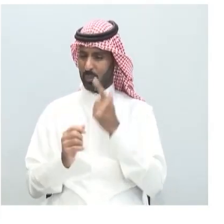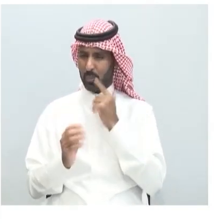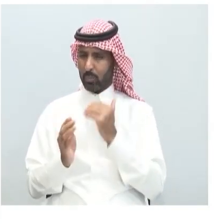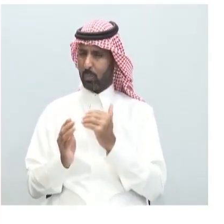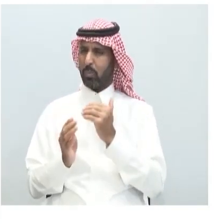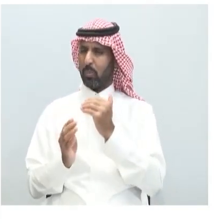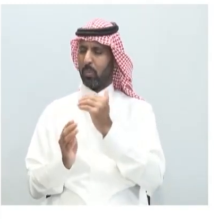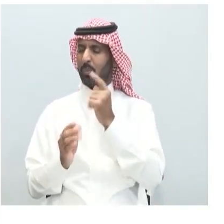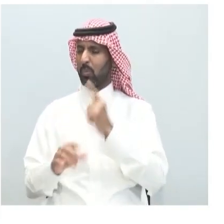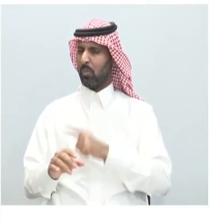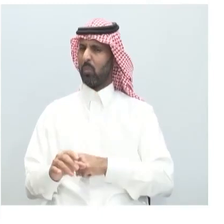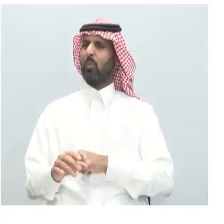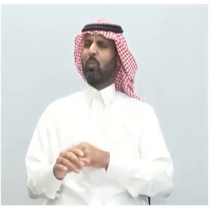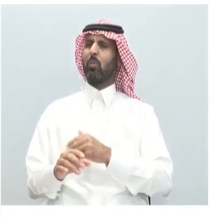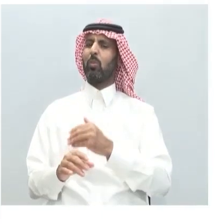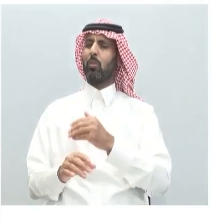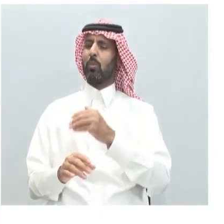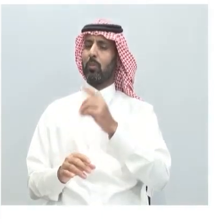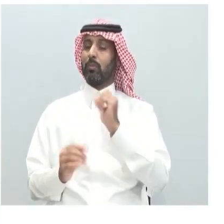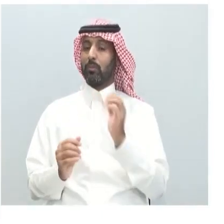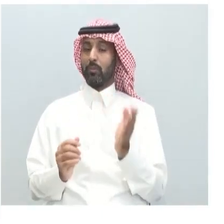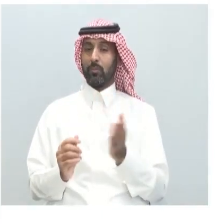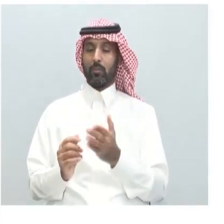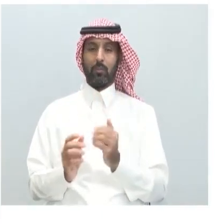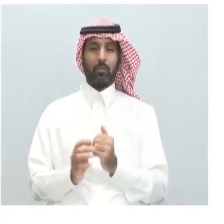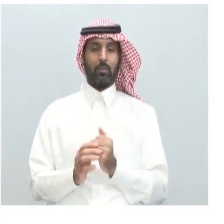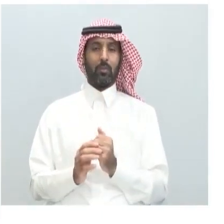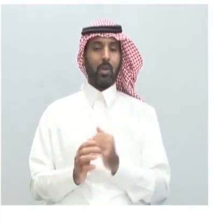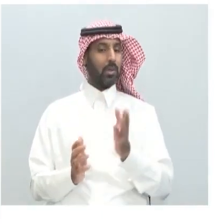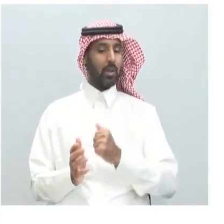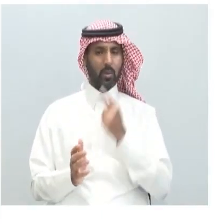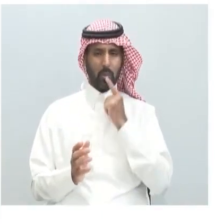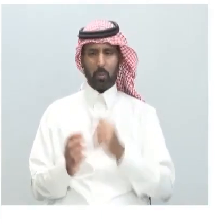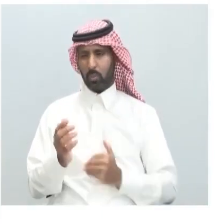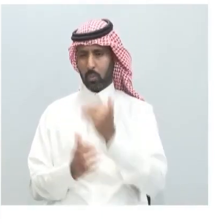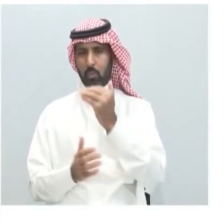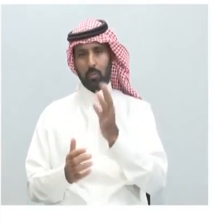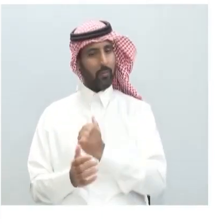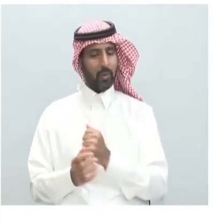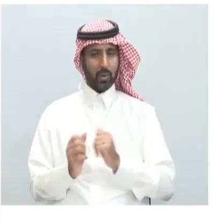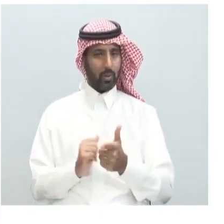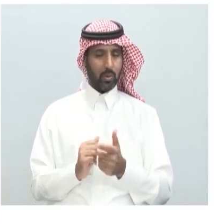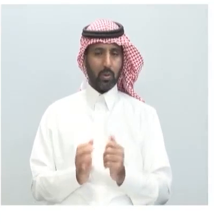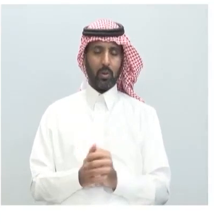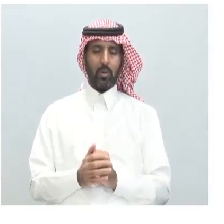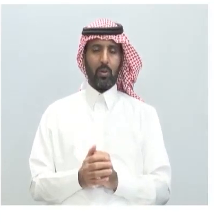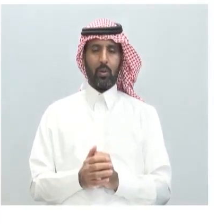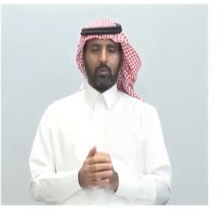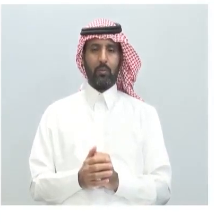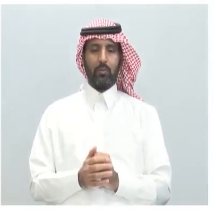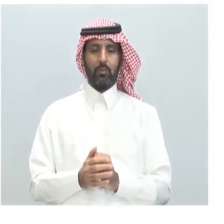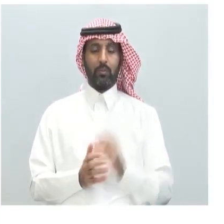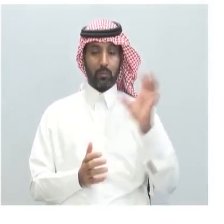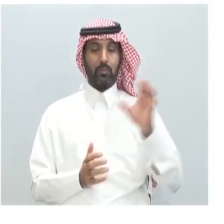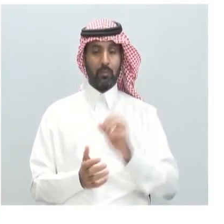slowly, so it's too slow. And you can say it doesn't move quickly enough.